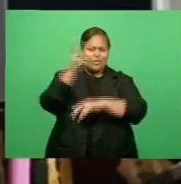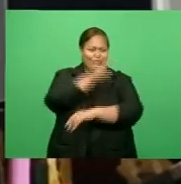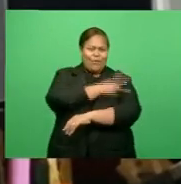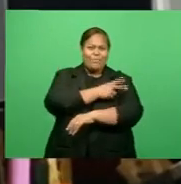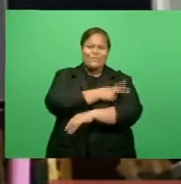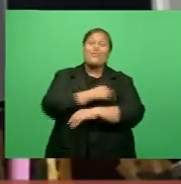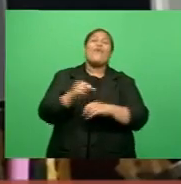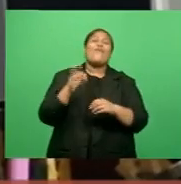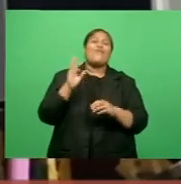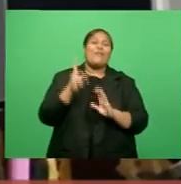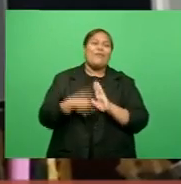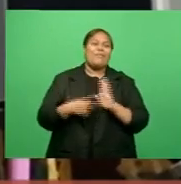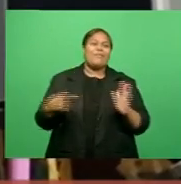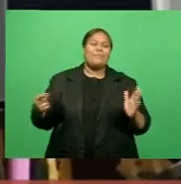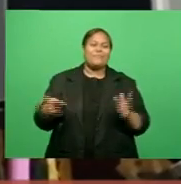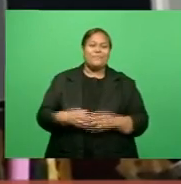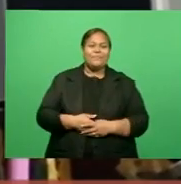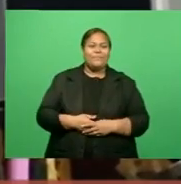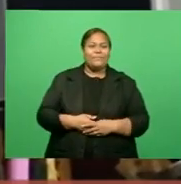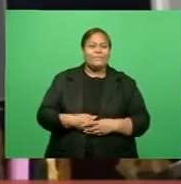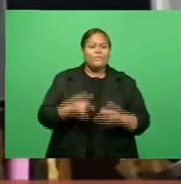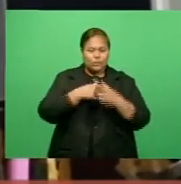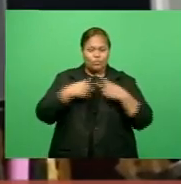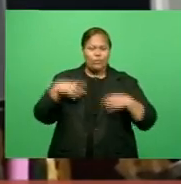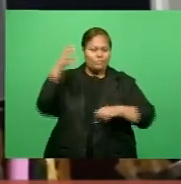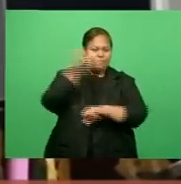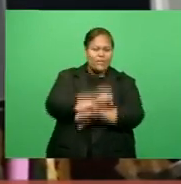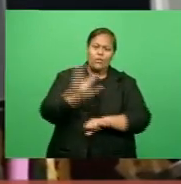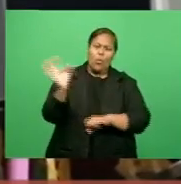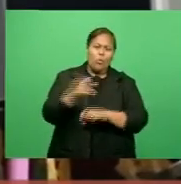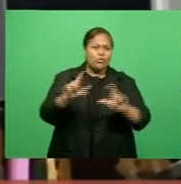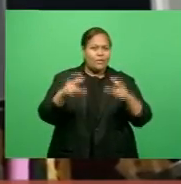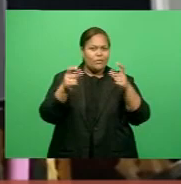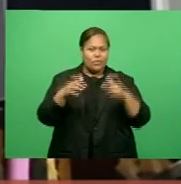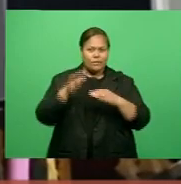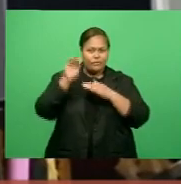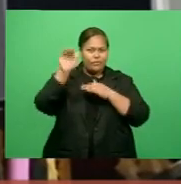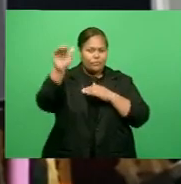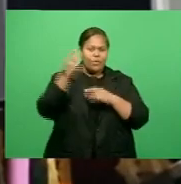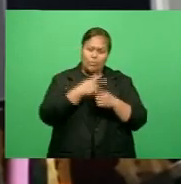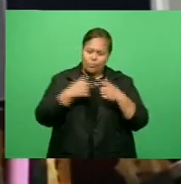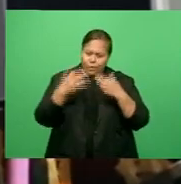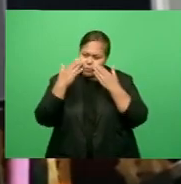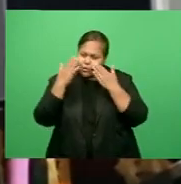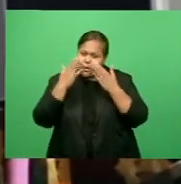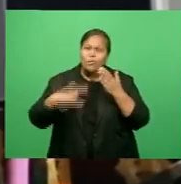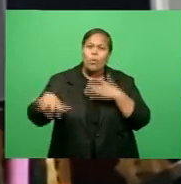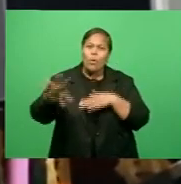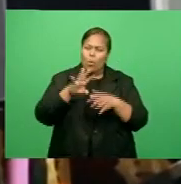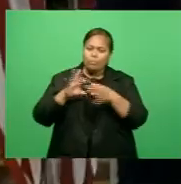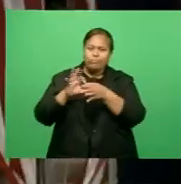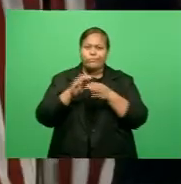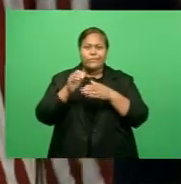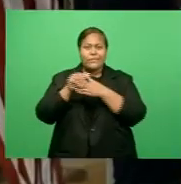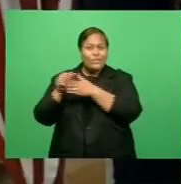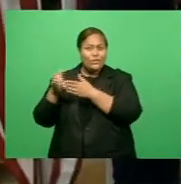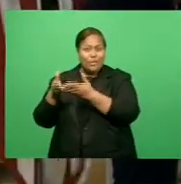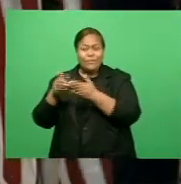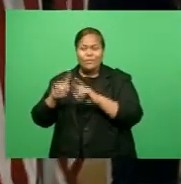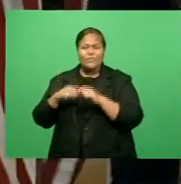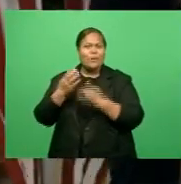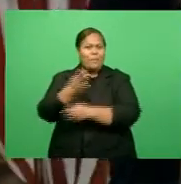And I'm confident that we will overcome whatever challenges might arise in the future. Appreciate all the leadership, certainly by Prime Minister and his team,